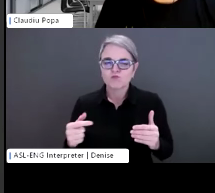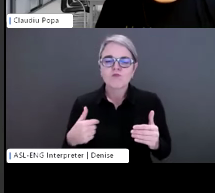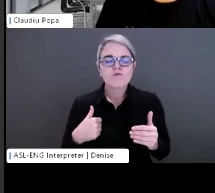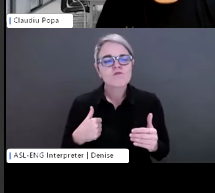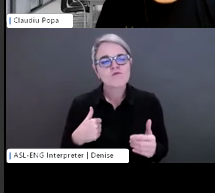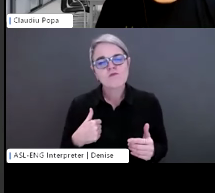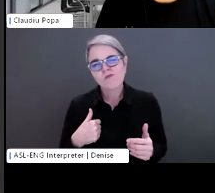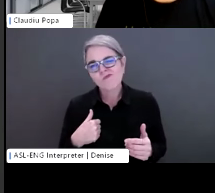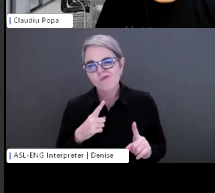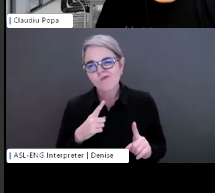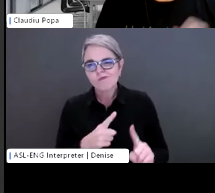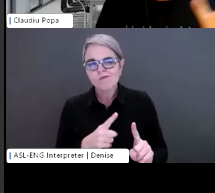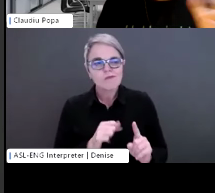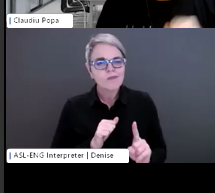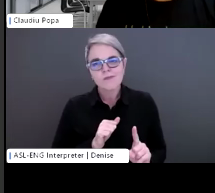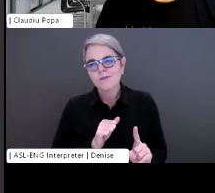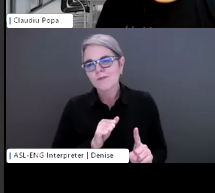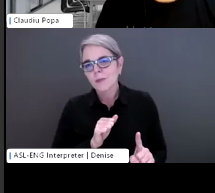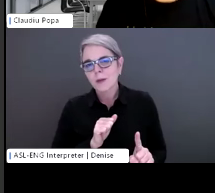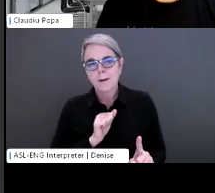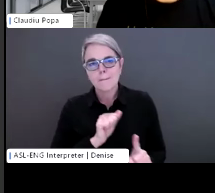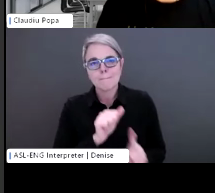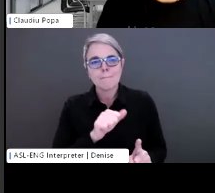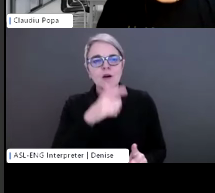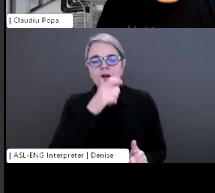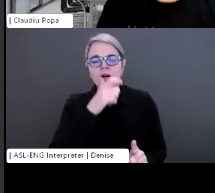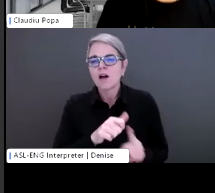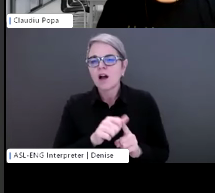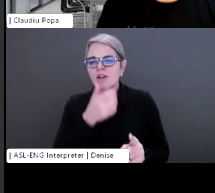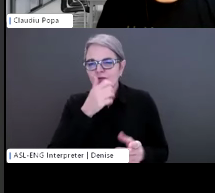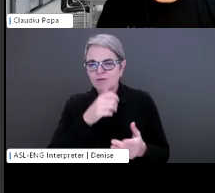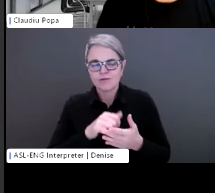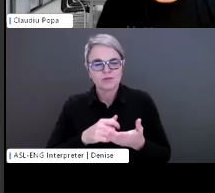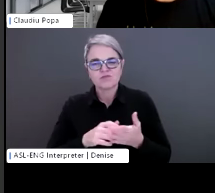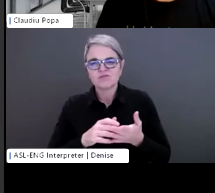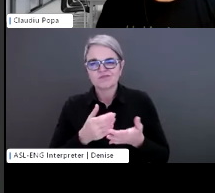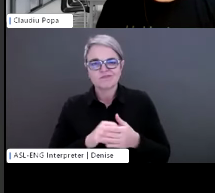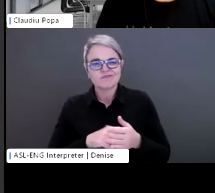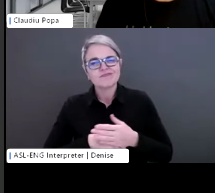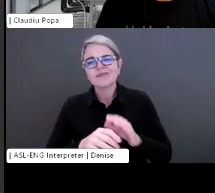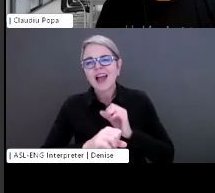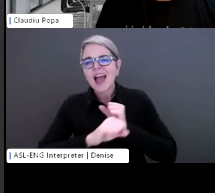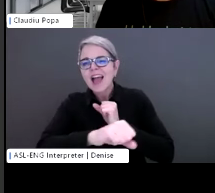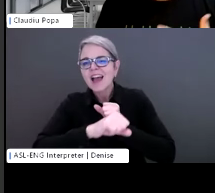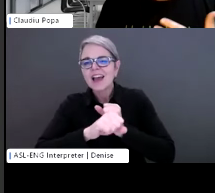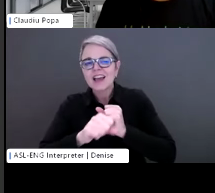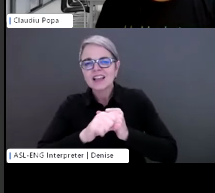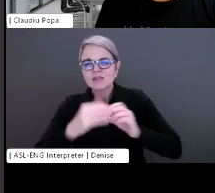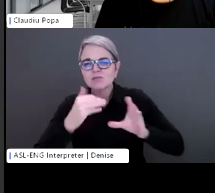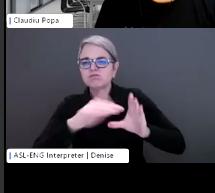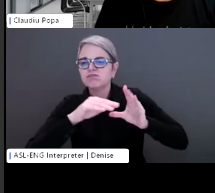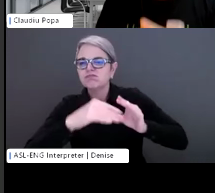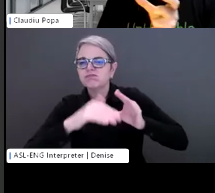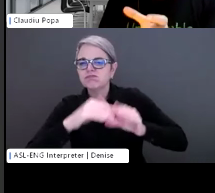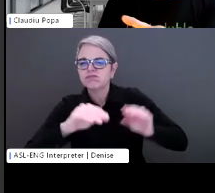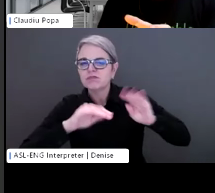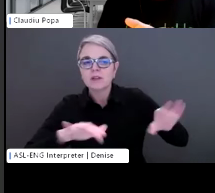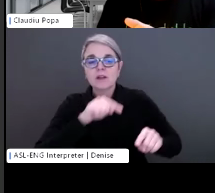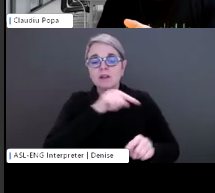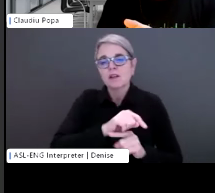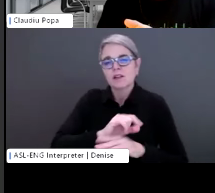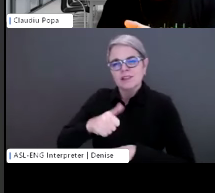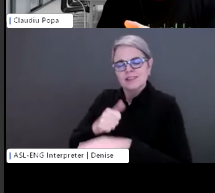ads that are infected, well, ad blockers are likely to stop us. if people are not